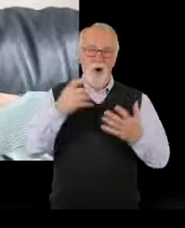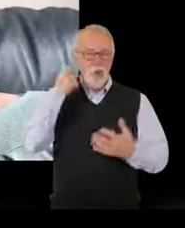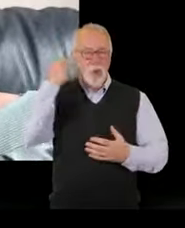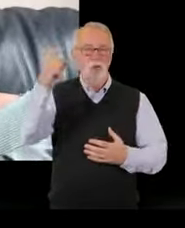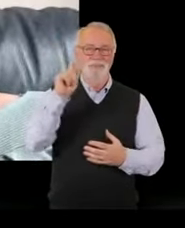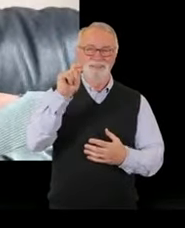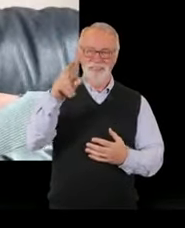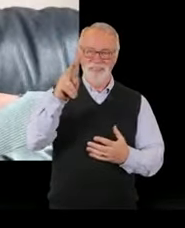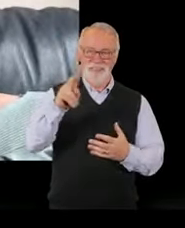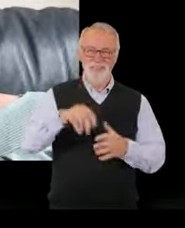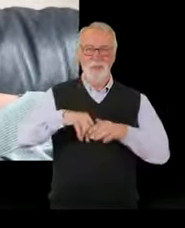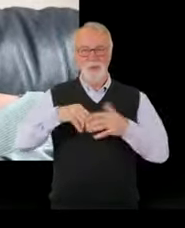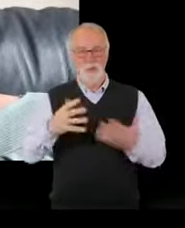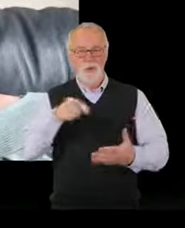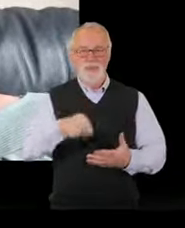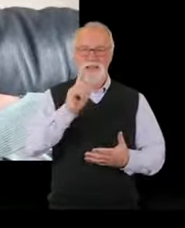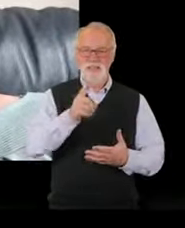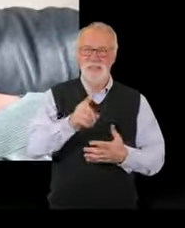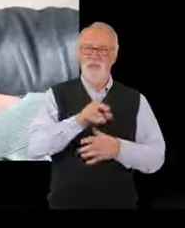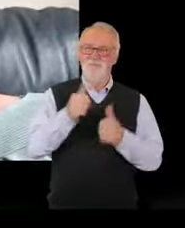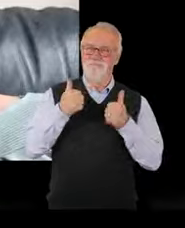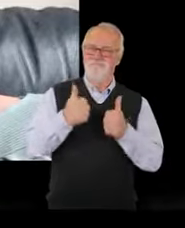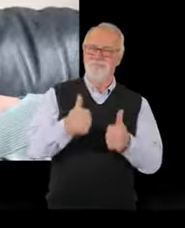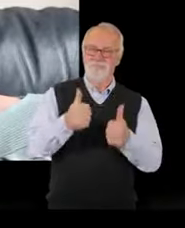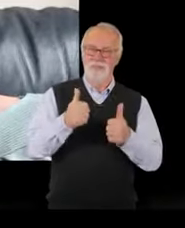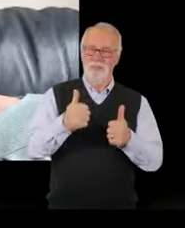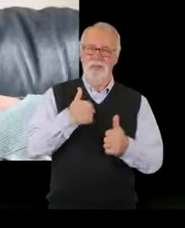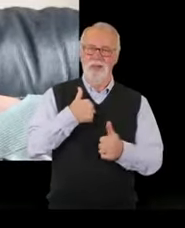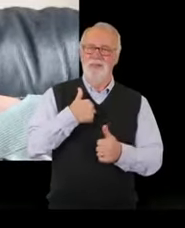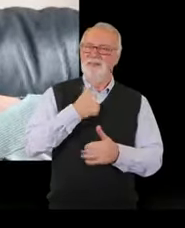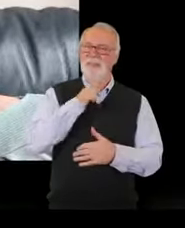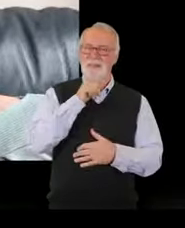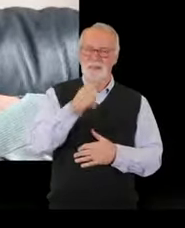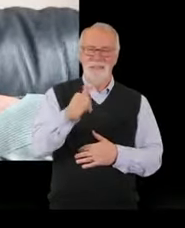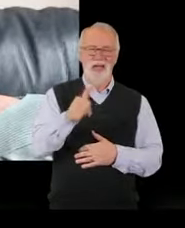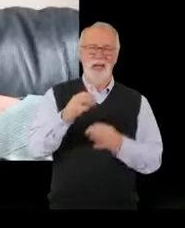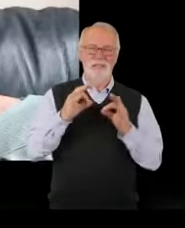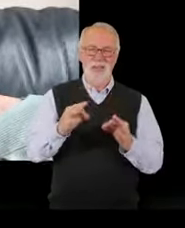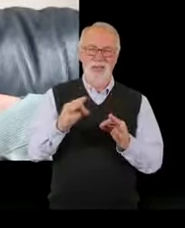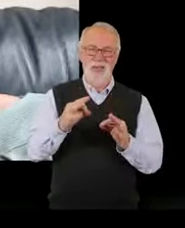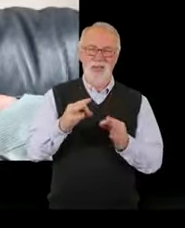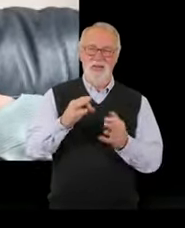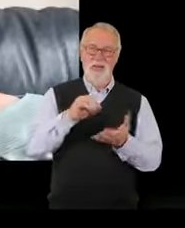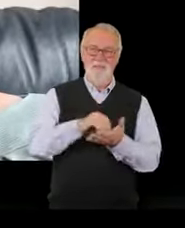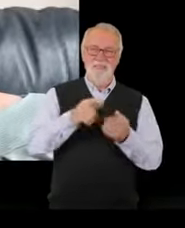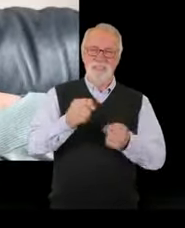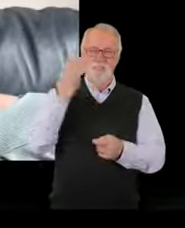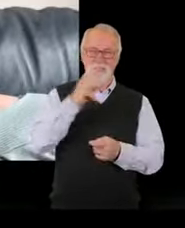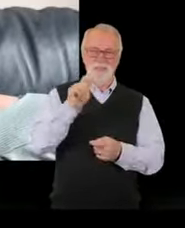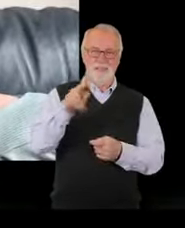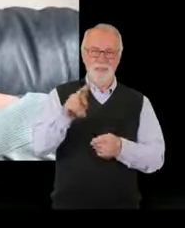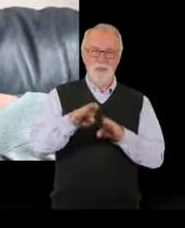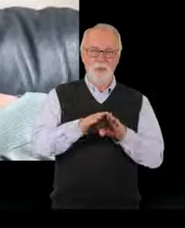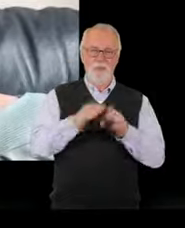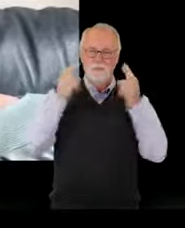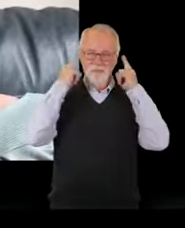can also sit and watch the TV together at night and not get into our eye over how loud the TV is on. So that is actually quite